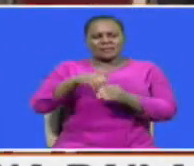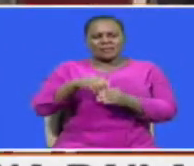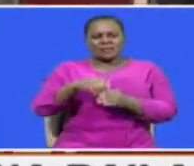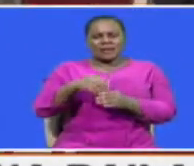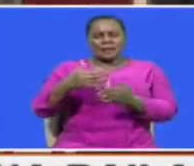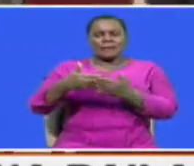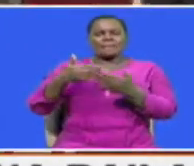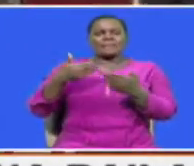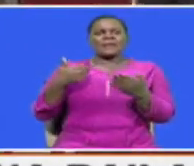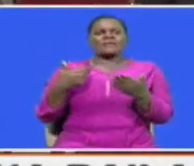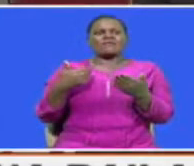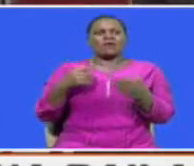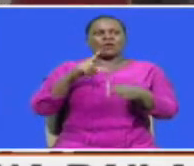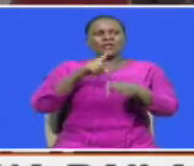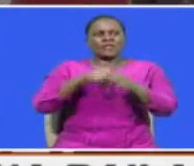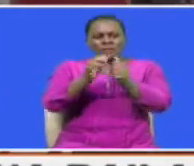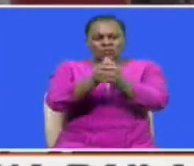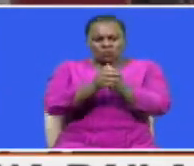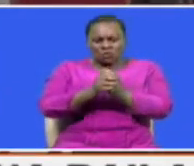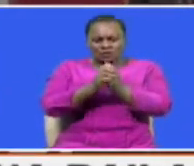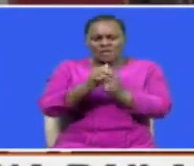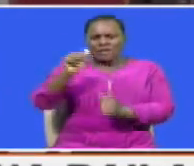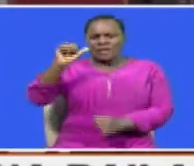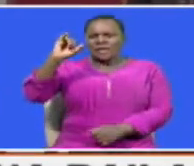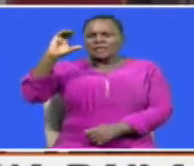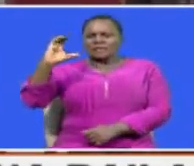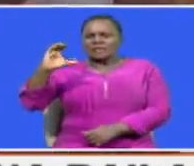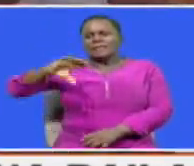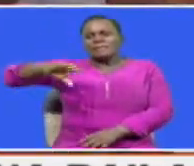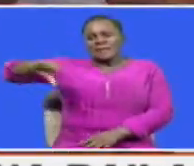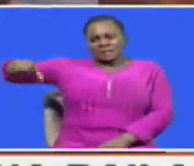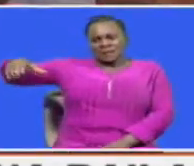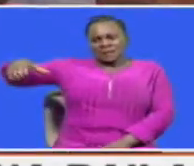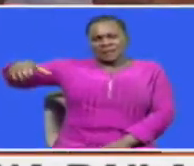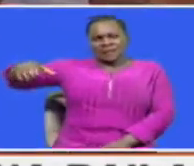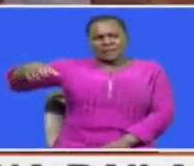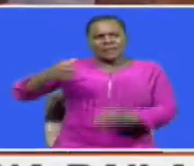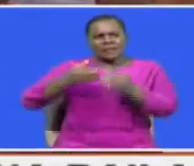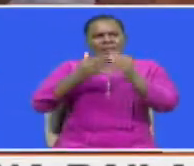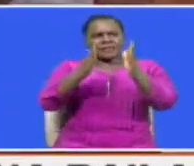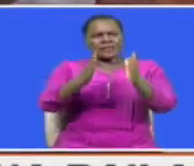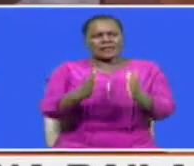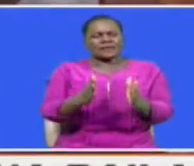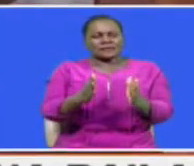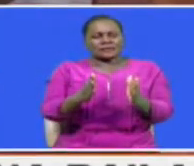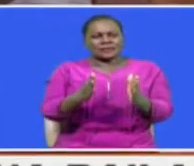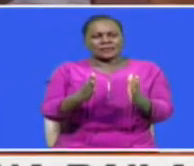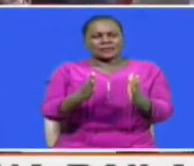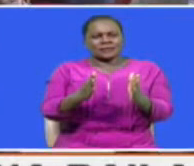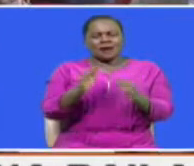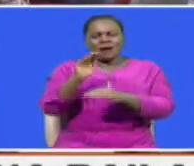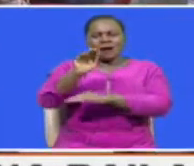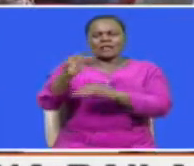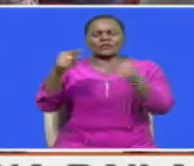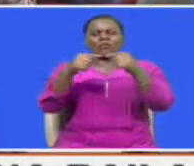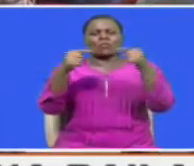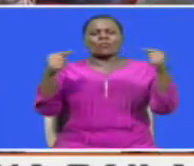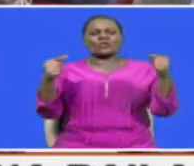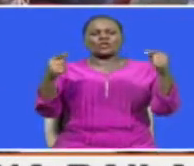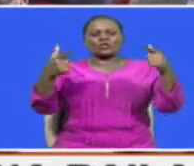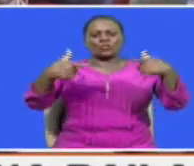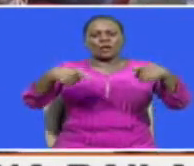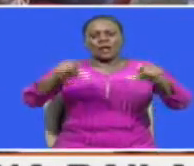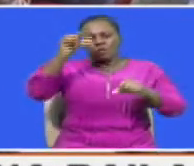Hapo awali walipohudhuria ibada katika kanisa la AIC Milimani, viongozi hao wa Kenya Kwanza waliomba upinzani kuwapa